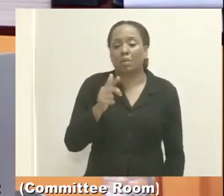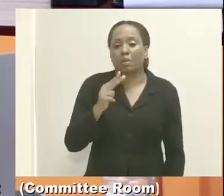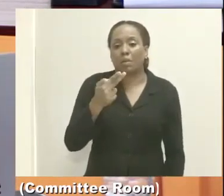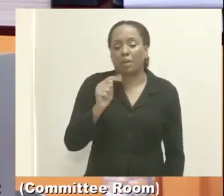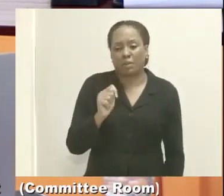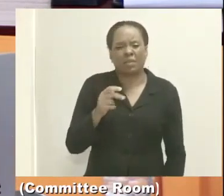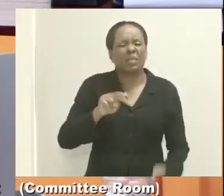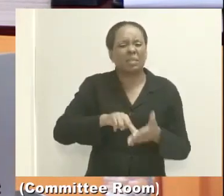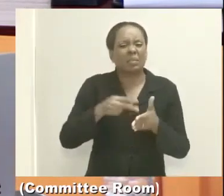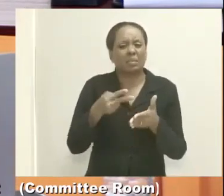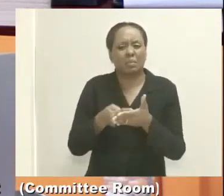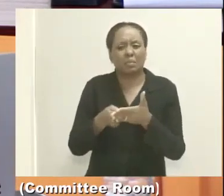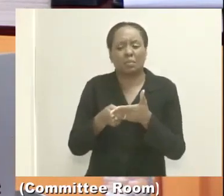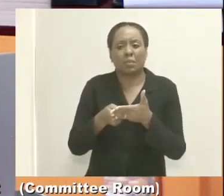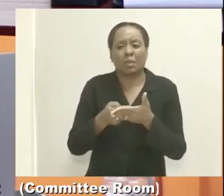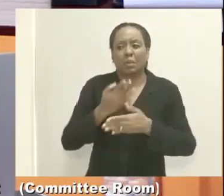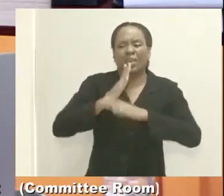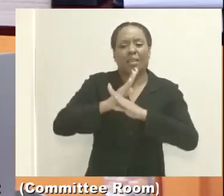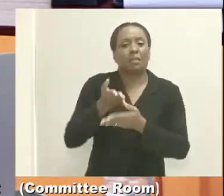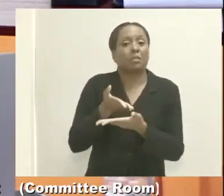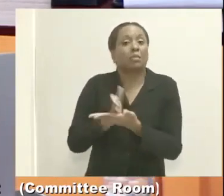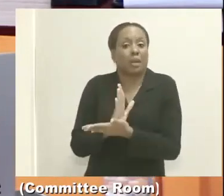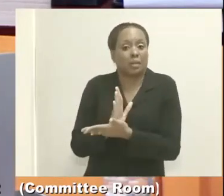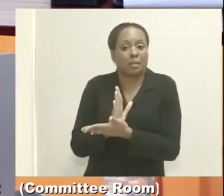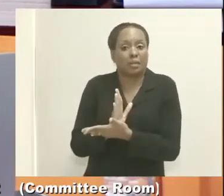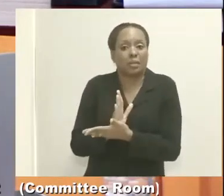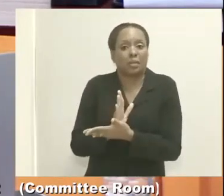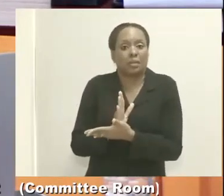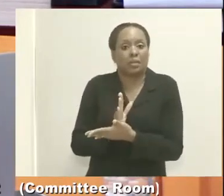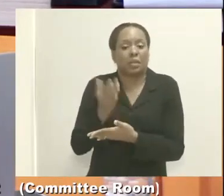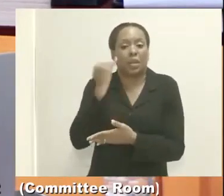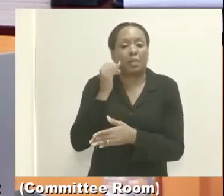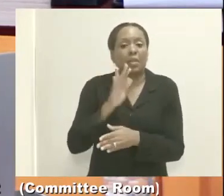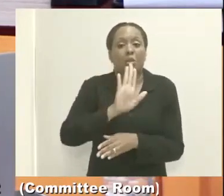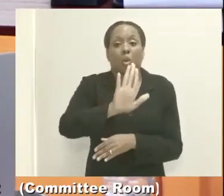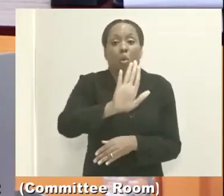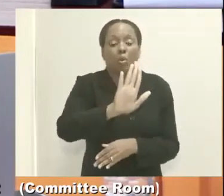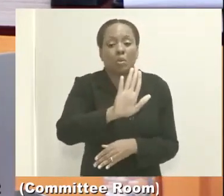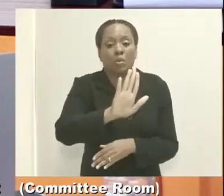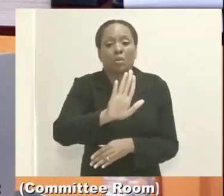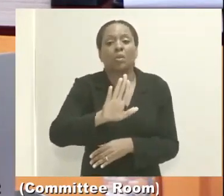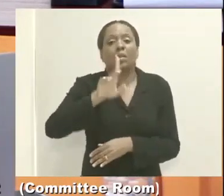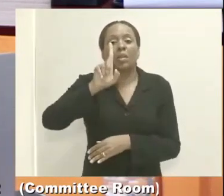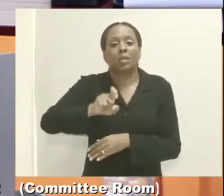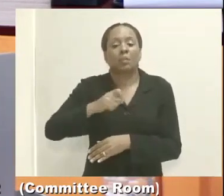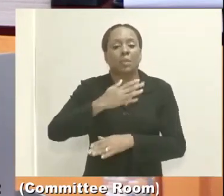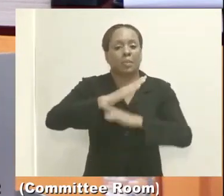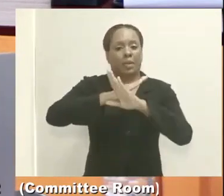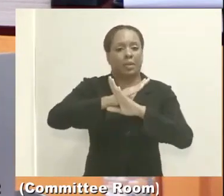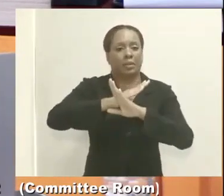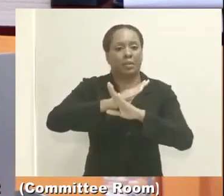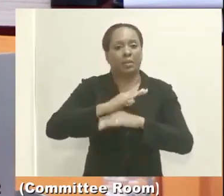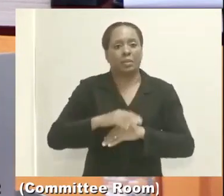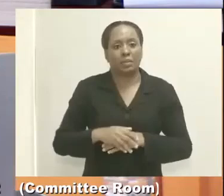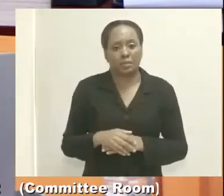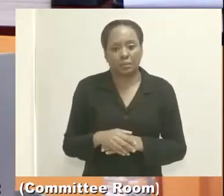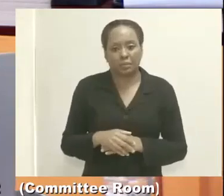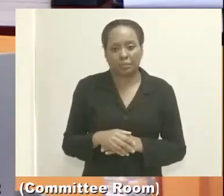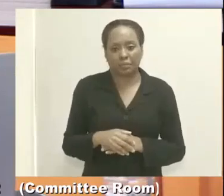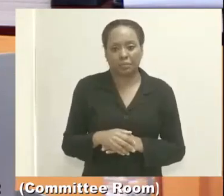a cabinet paper. And also on the cards is the review of the trademarks legislation and the